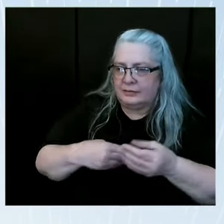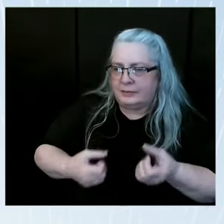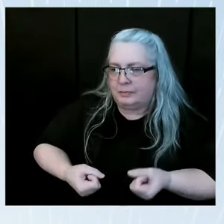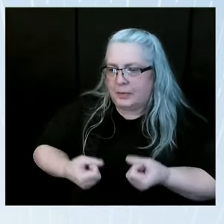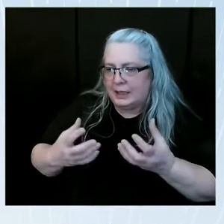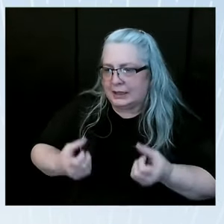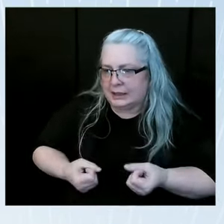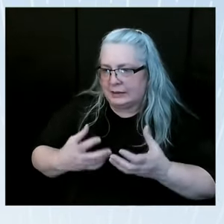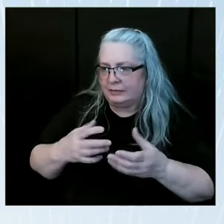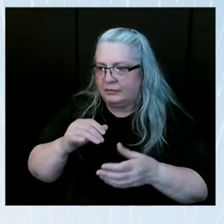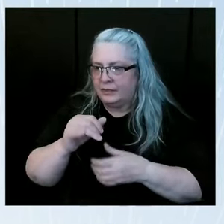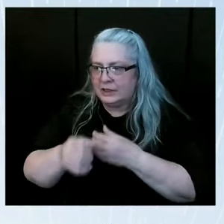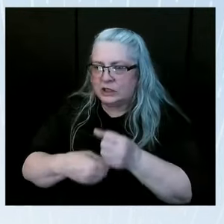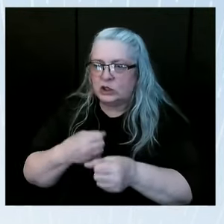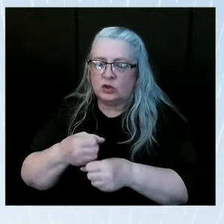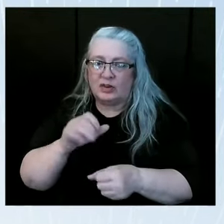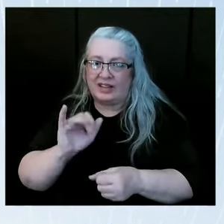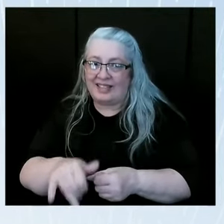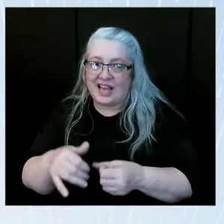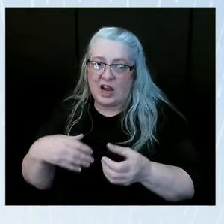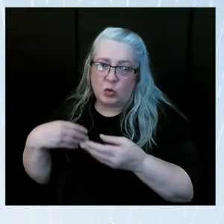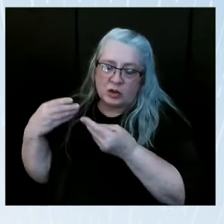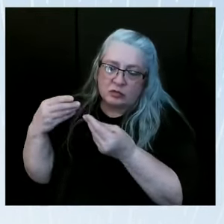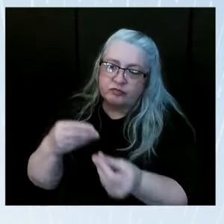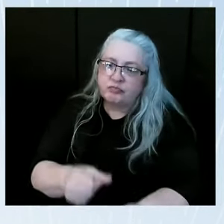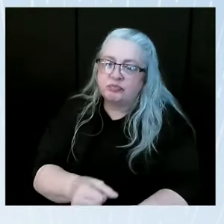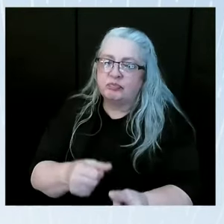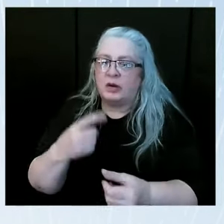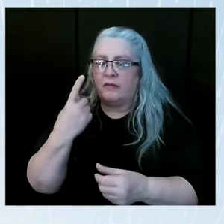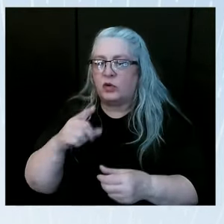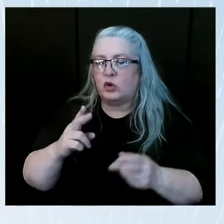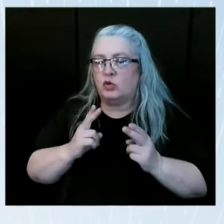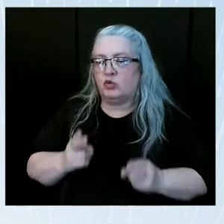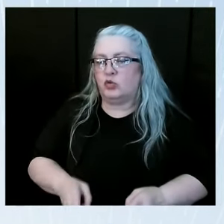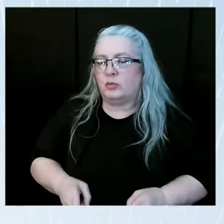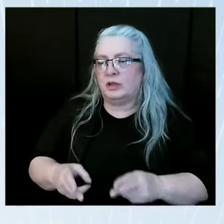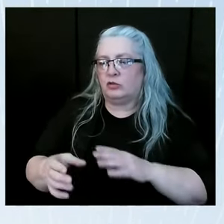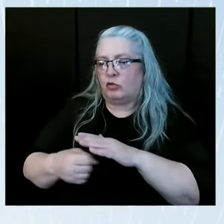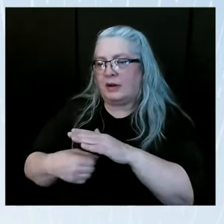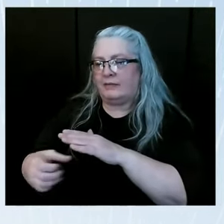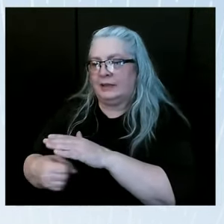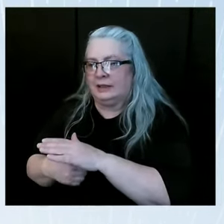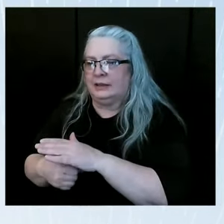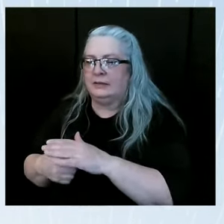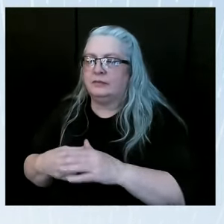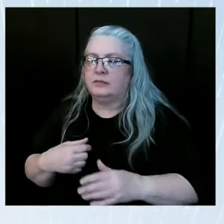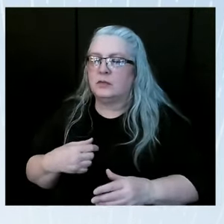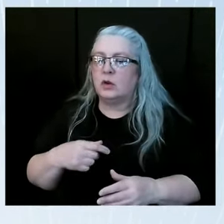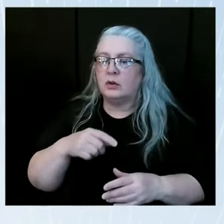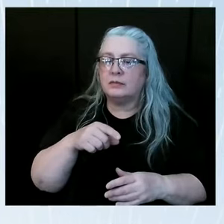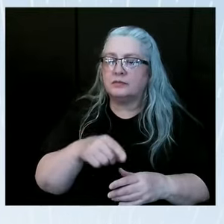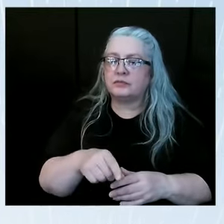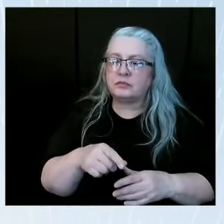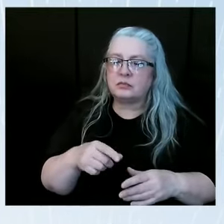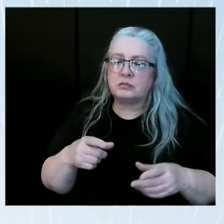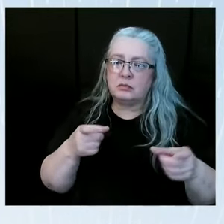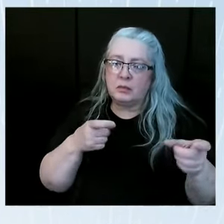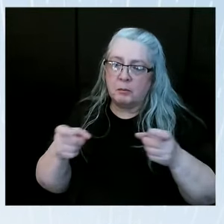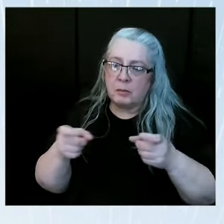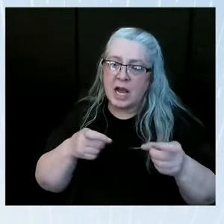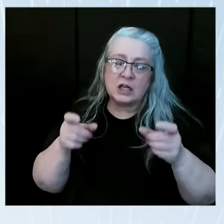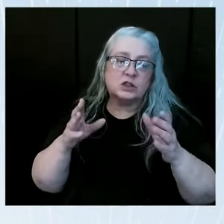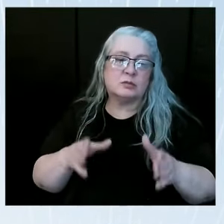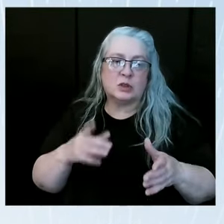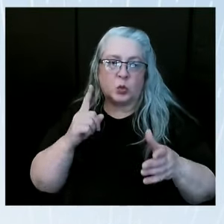trafficking. So these management efforts include working with agency colleagues to identify areas of spend that have increased risk